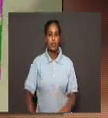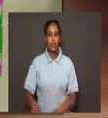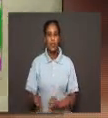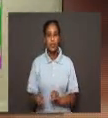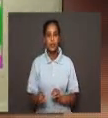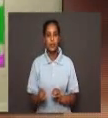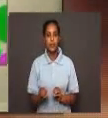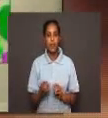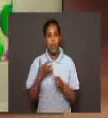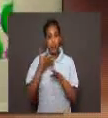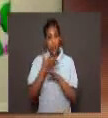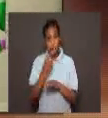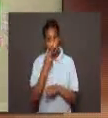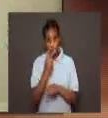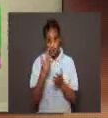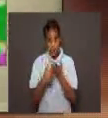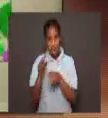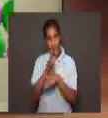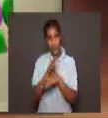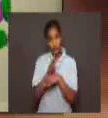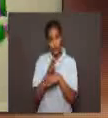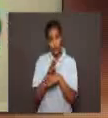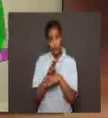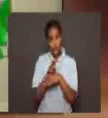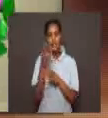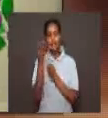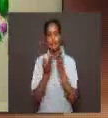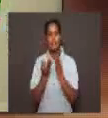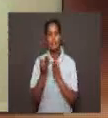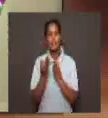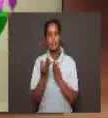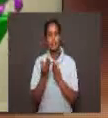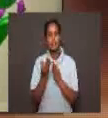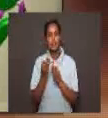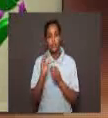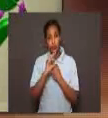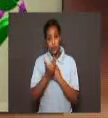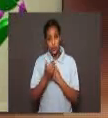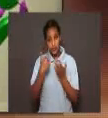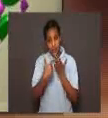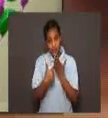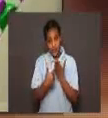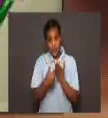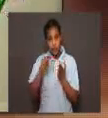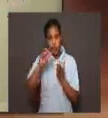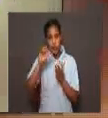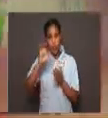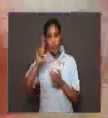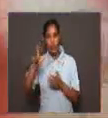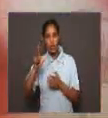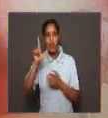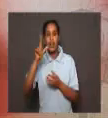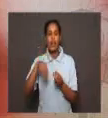Students, after watching this video, describe the features of this sodium chloride